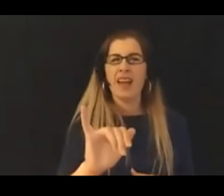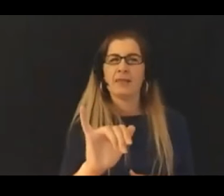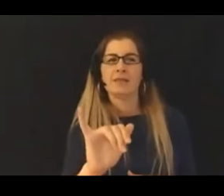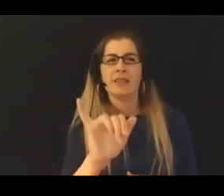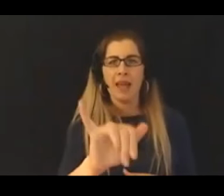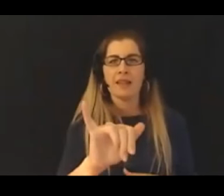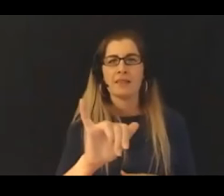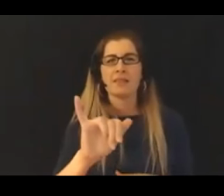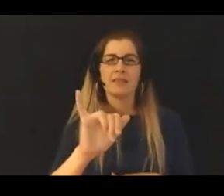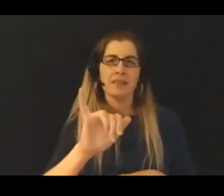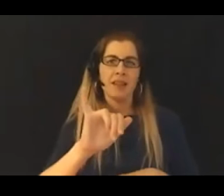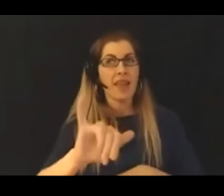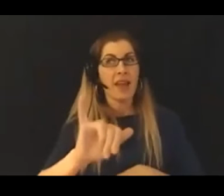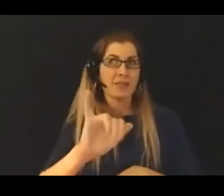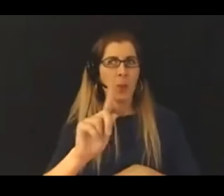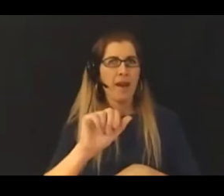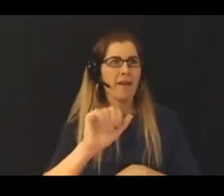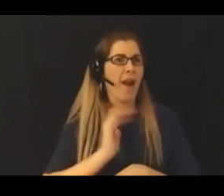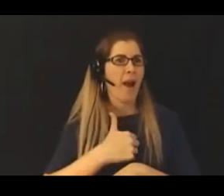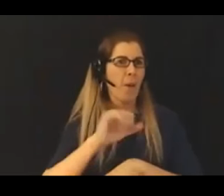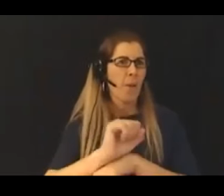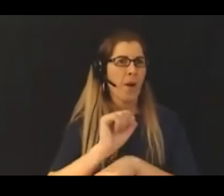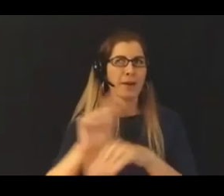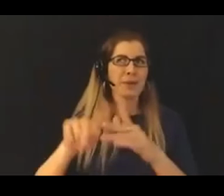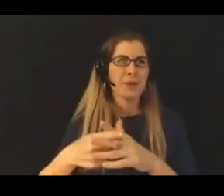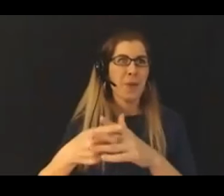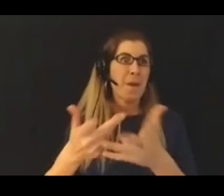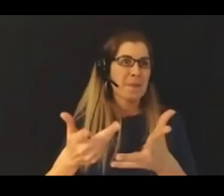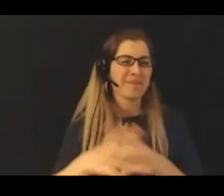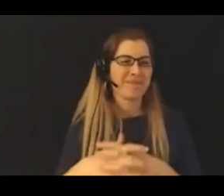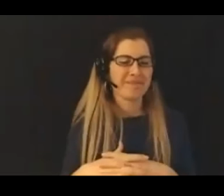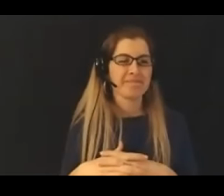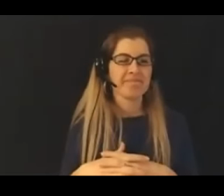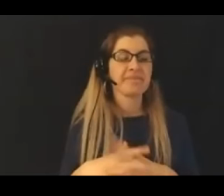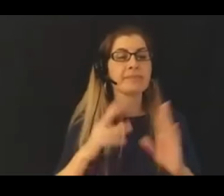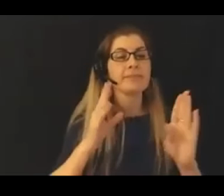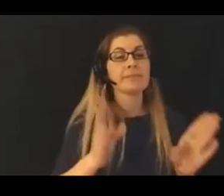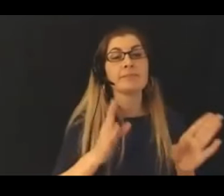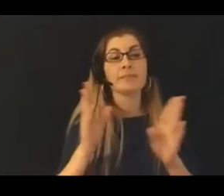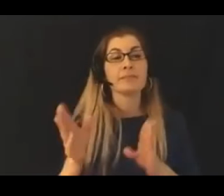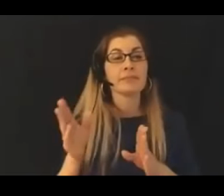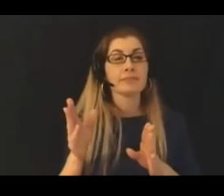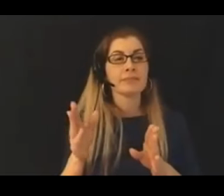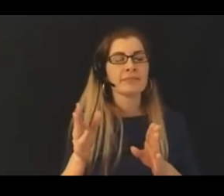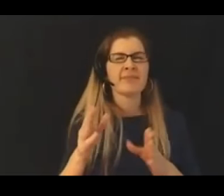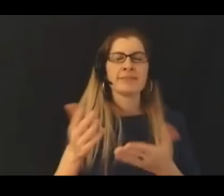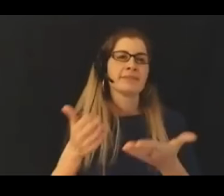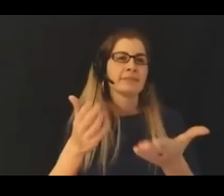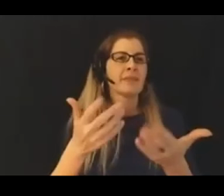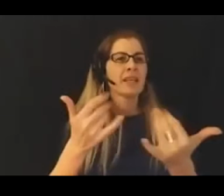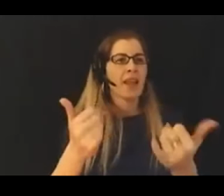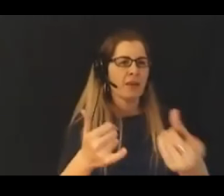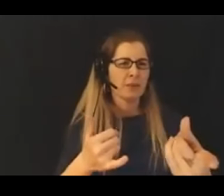is starting. So that brings us to kind of this idea of our